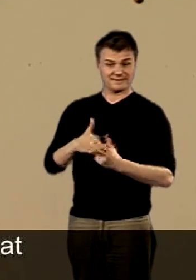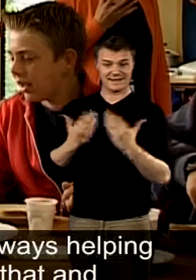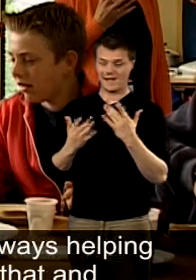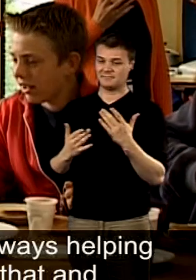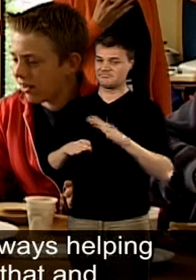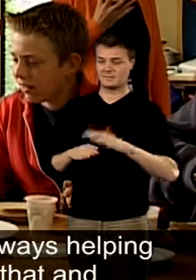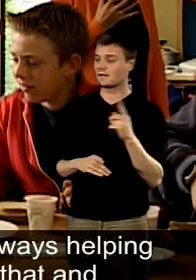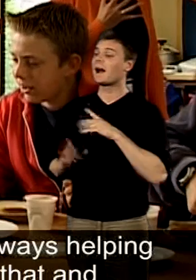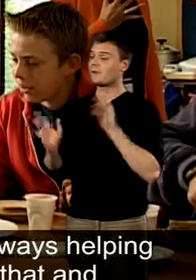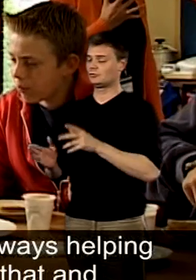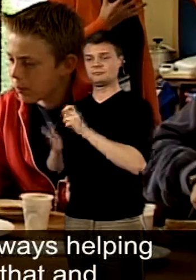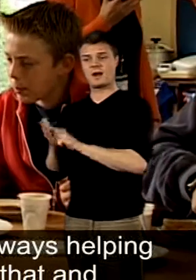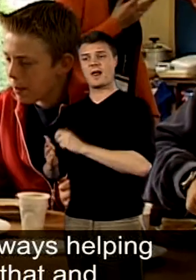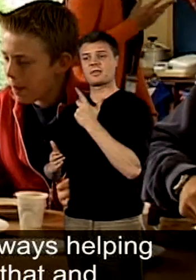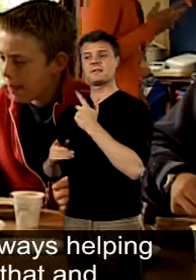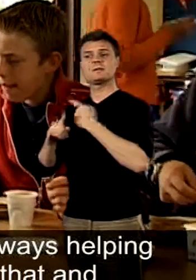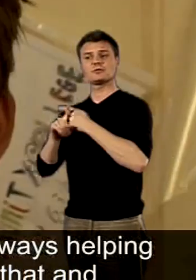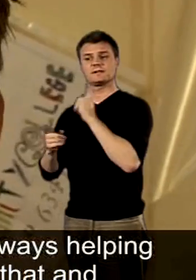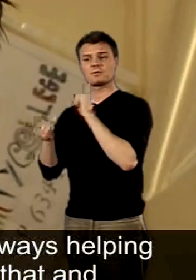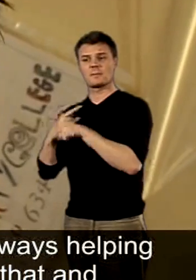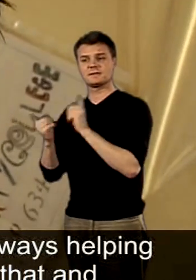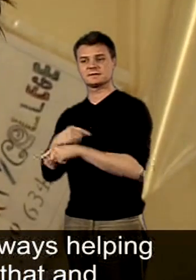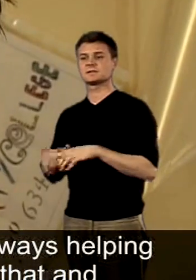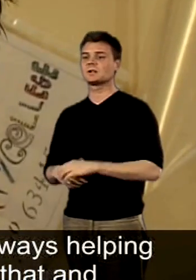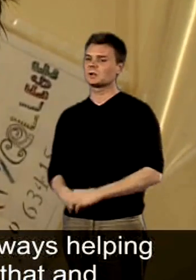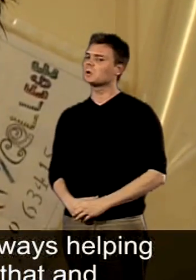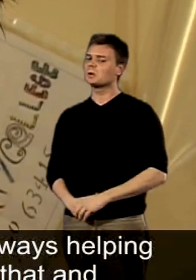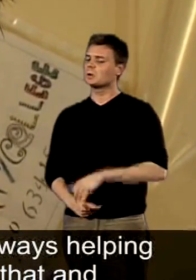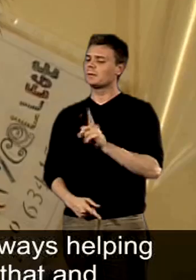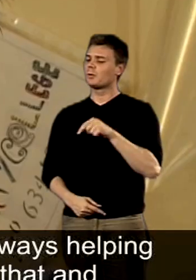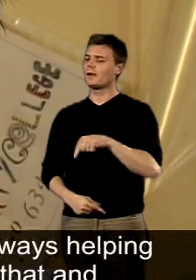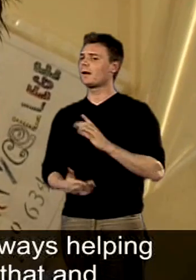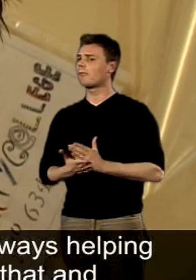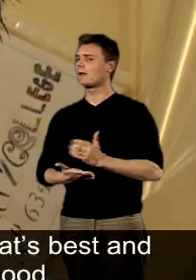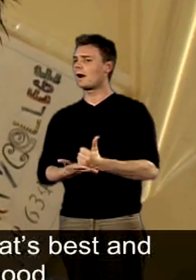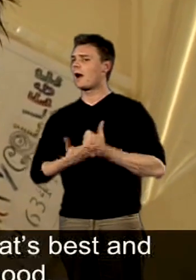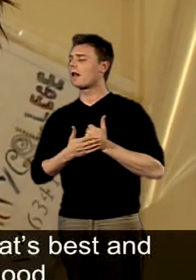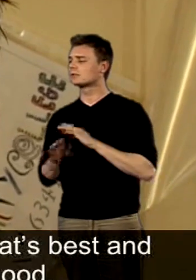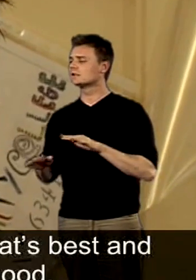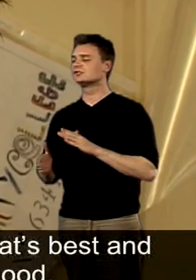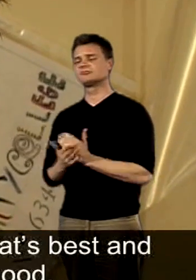had. Like the people in here, like they're always helping kids out, which is really good, and that, and